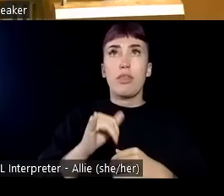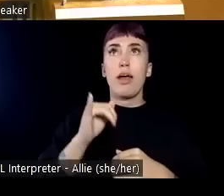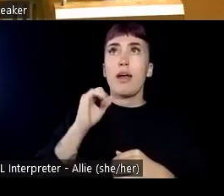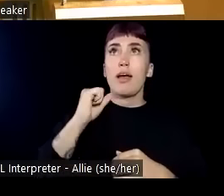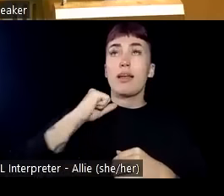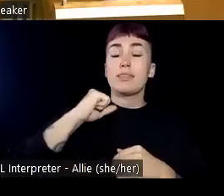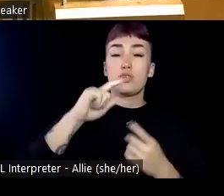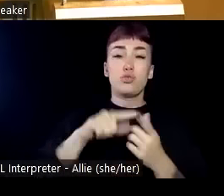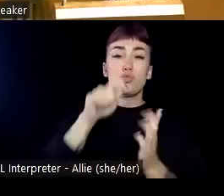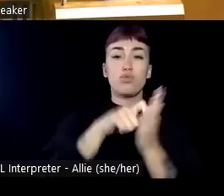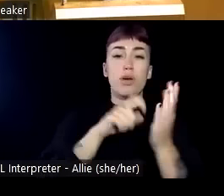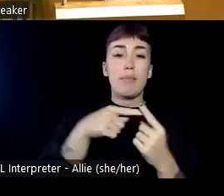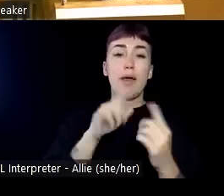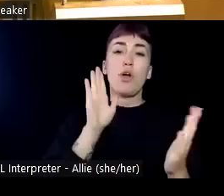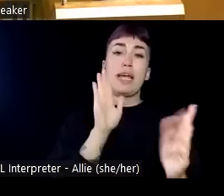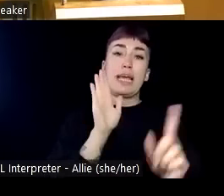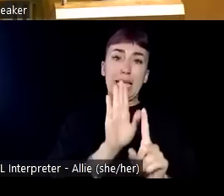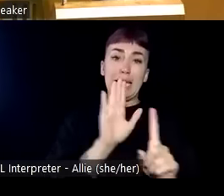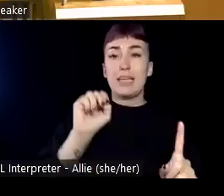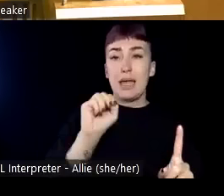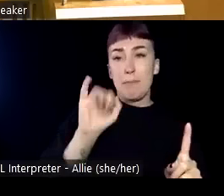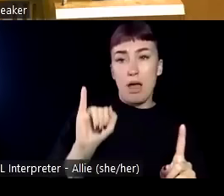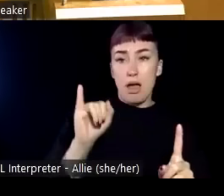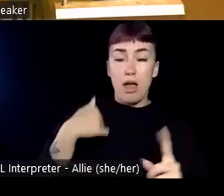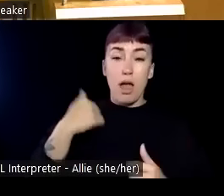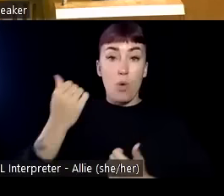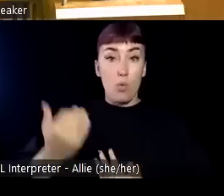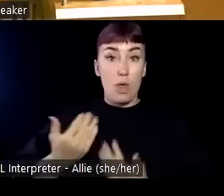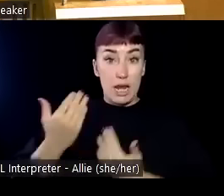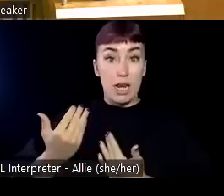MI. I waited